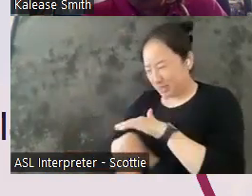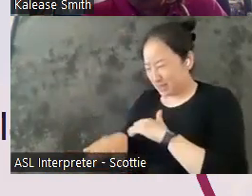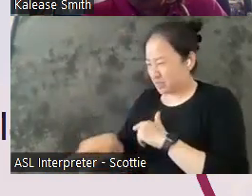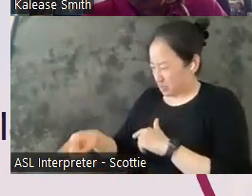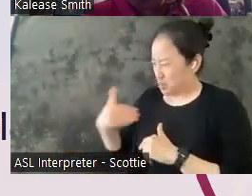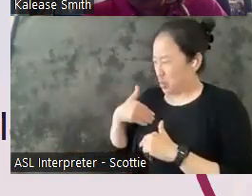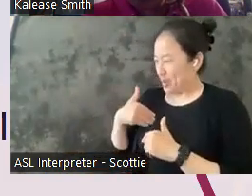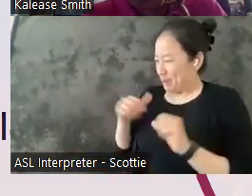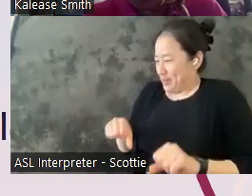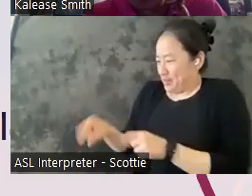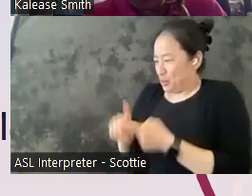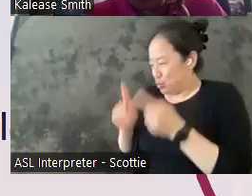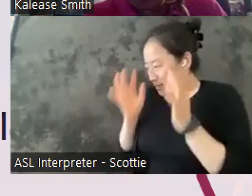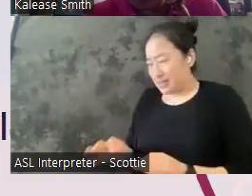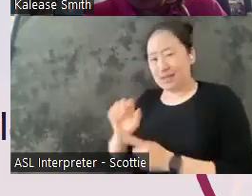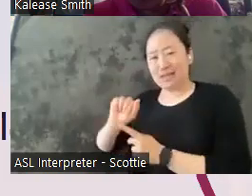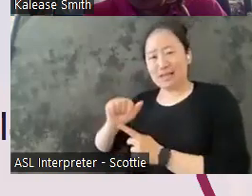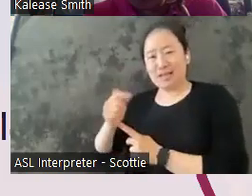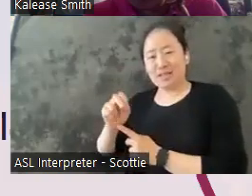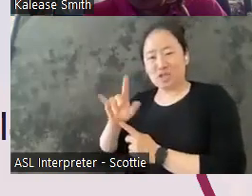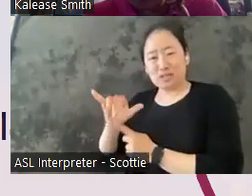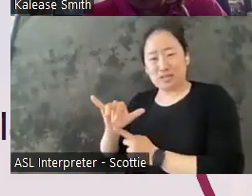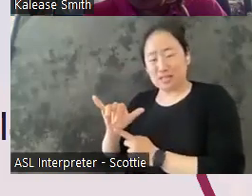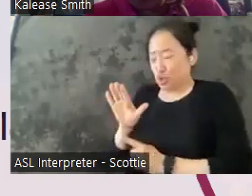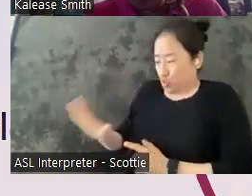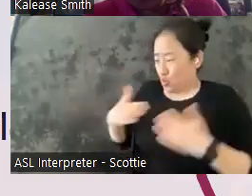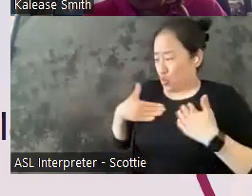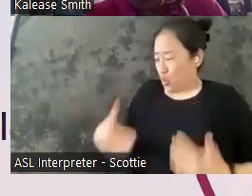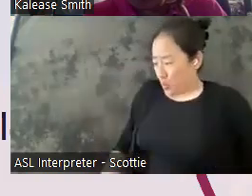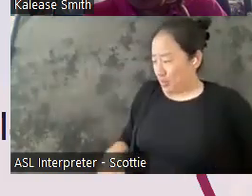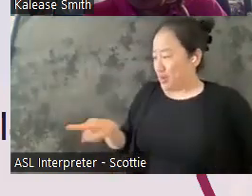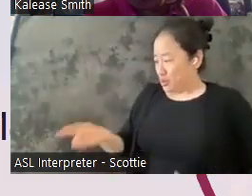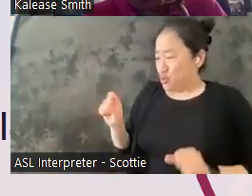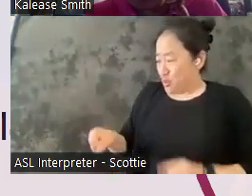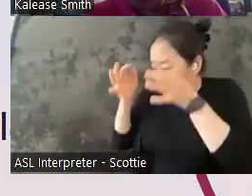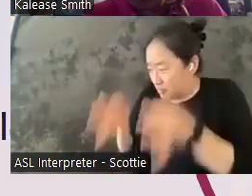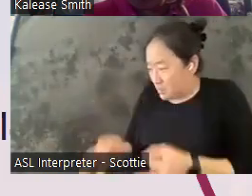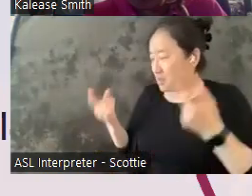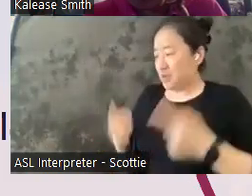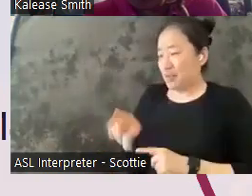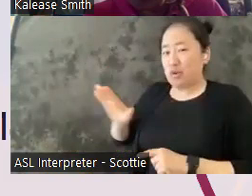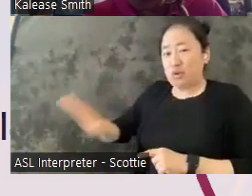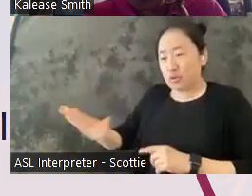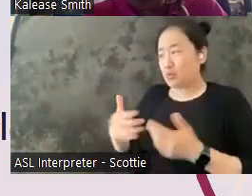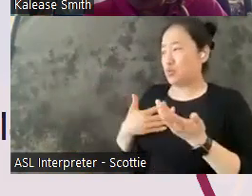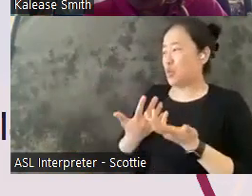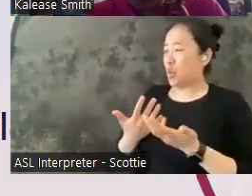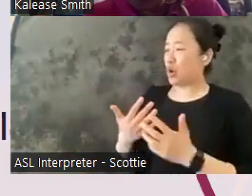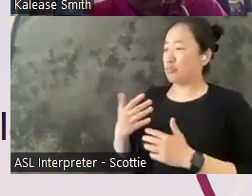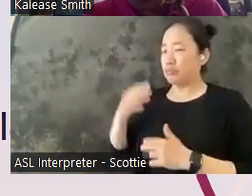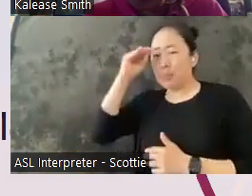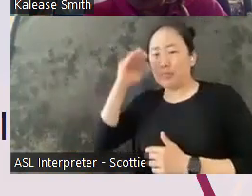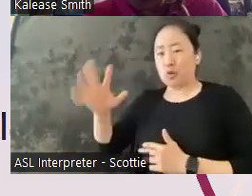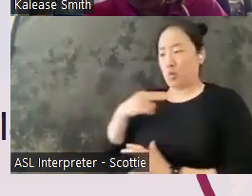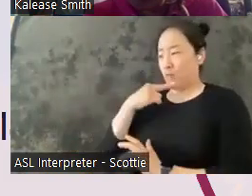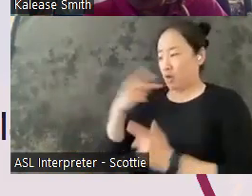have agency over their own bodies, and that they can speak up for themselves, and that their voice does matter and what happens to them